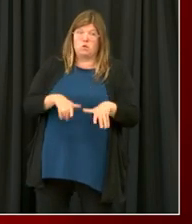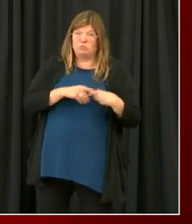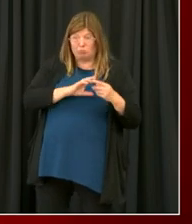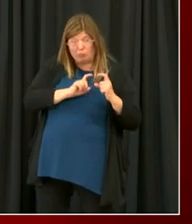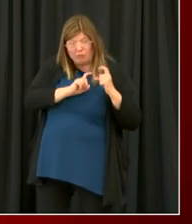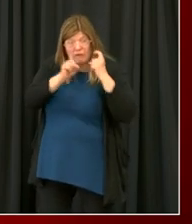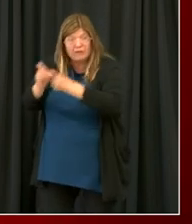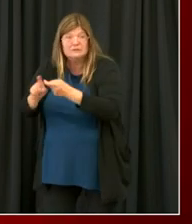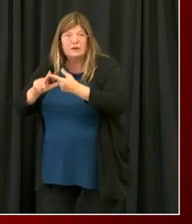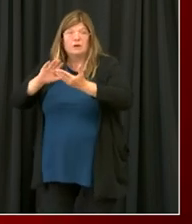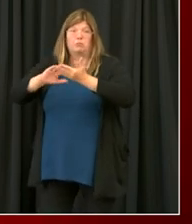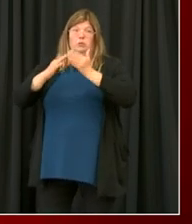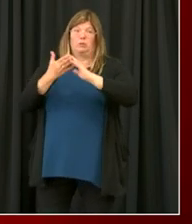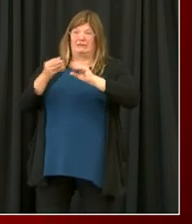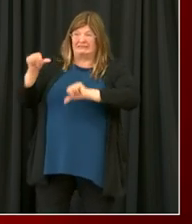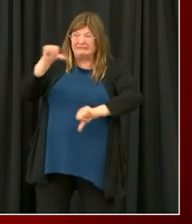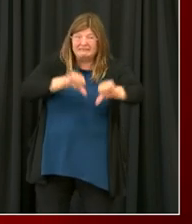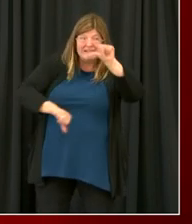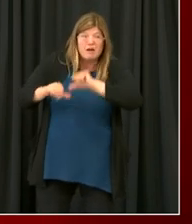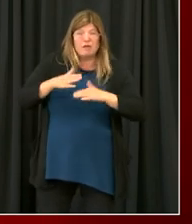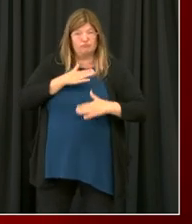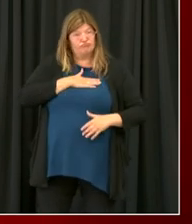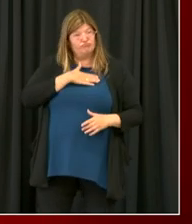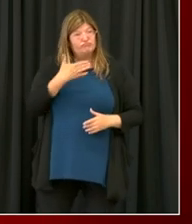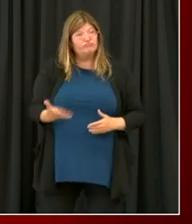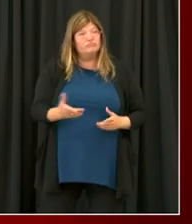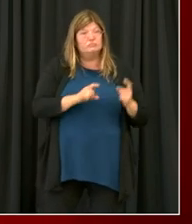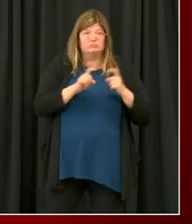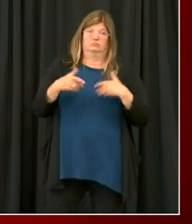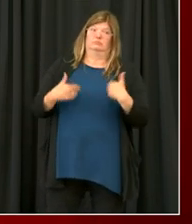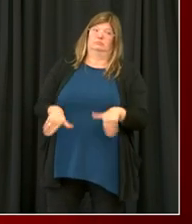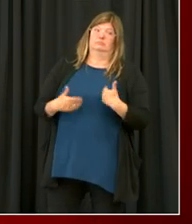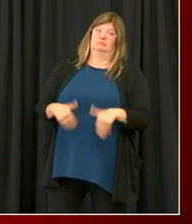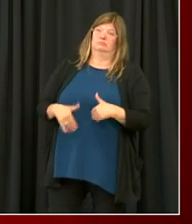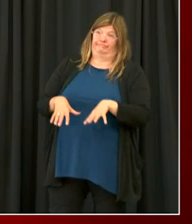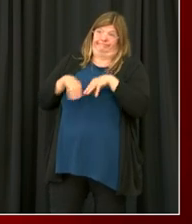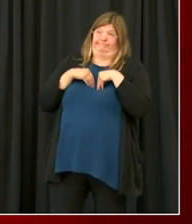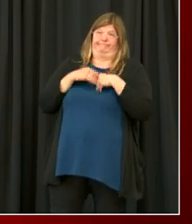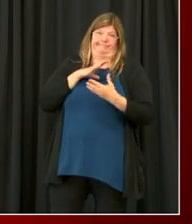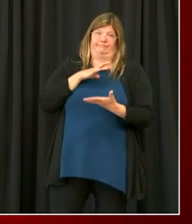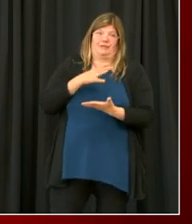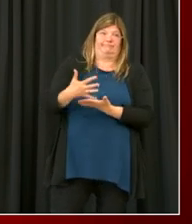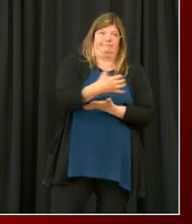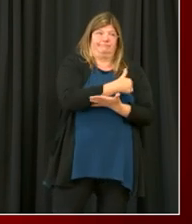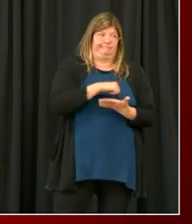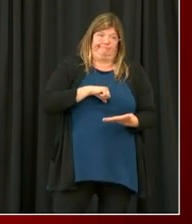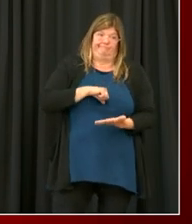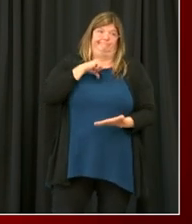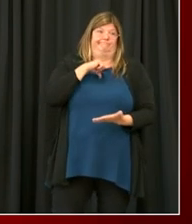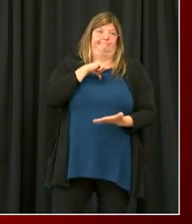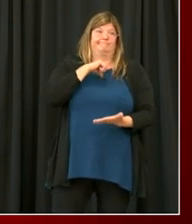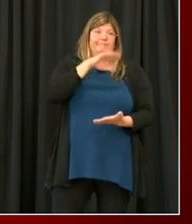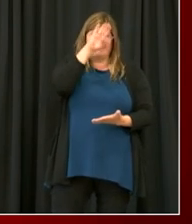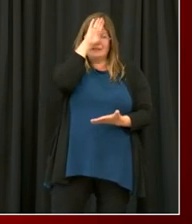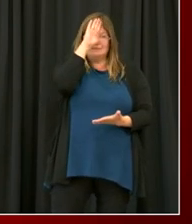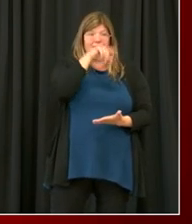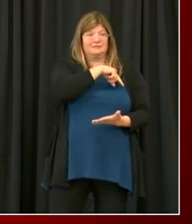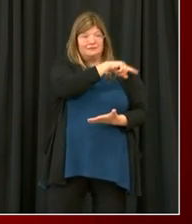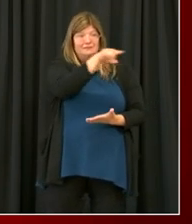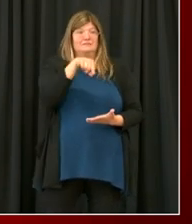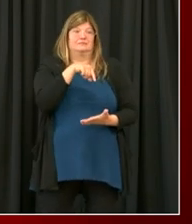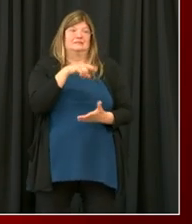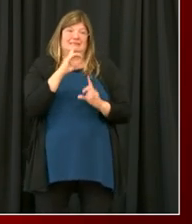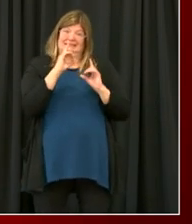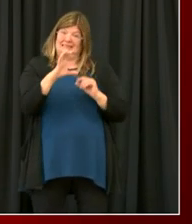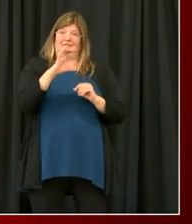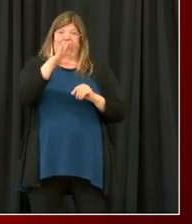people are willing to help globally, everything that's happened with this pandemic. So very proud of them, very proud that they're DC firefighters and